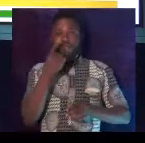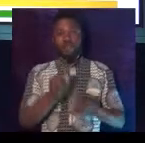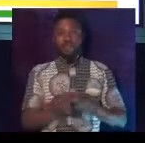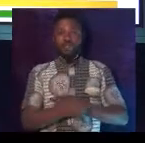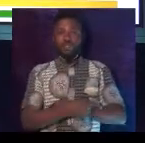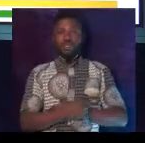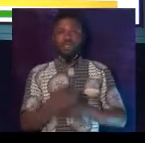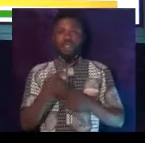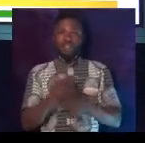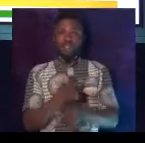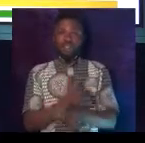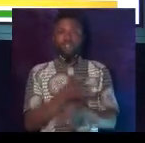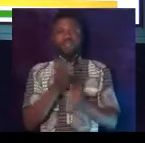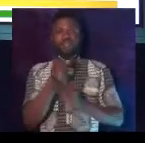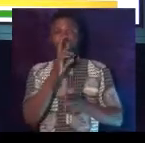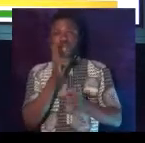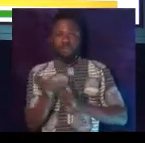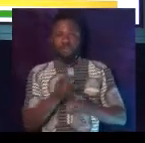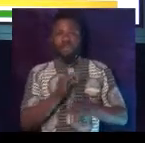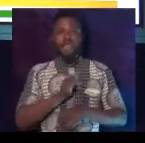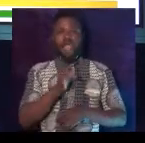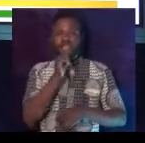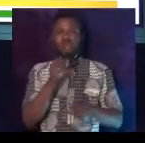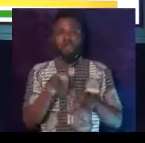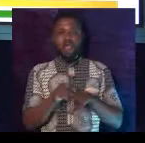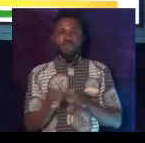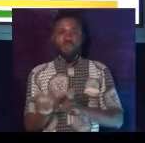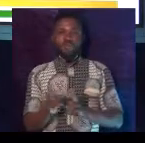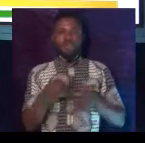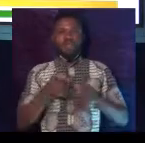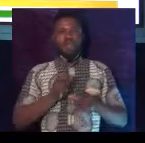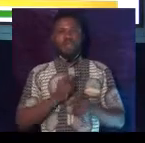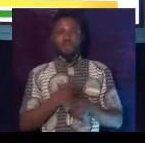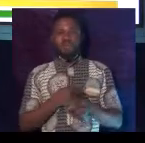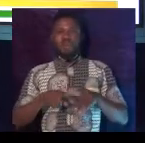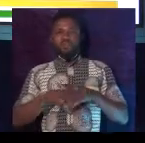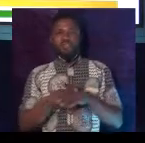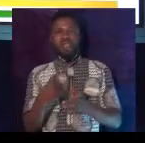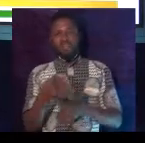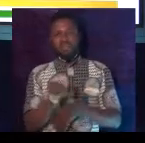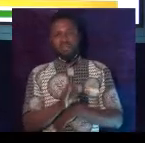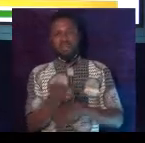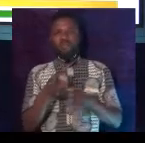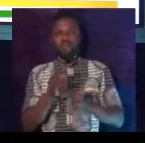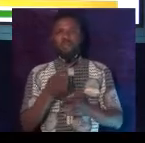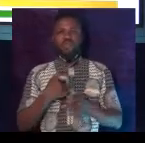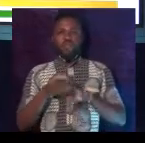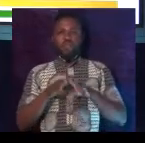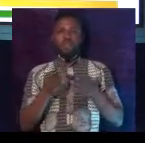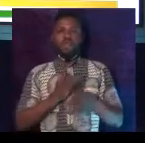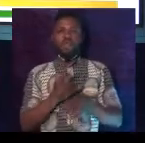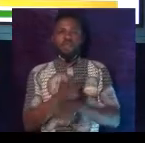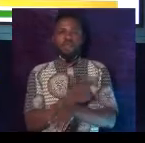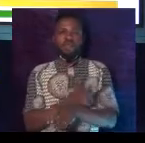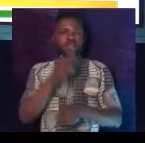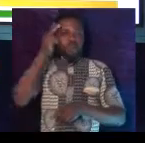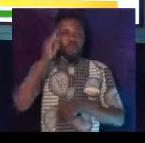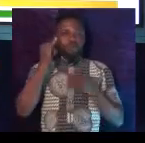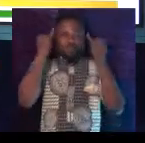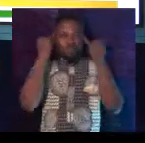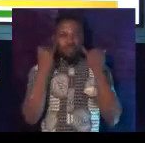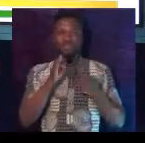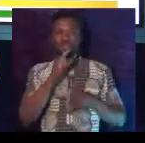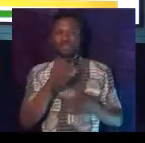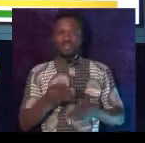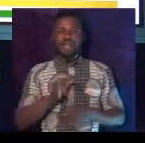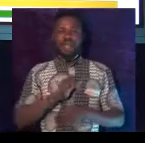for today's lesson. If you are ready, I'm also ready. Let's start the usual way we do open our lesson. Uncle Popo